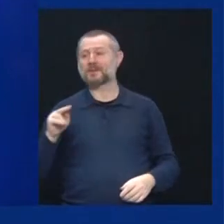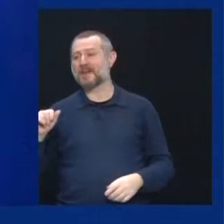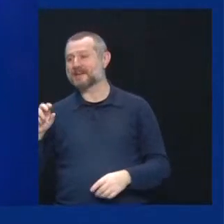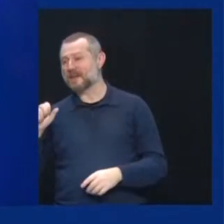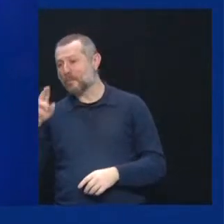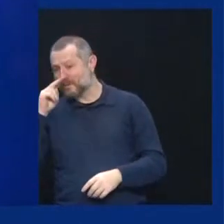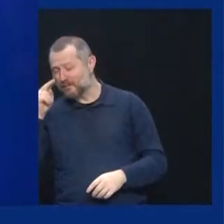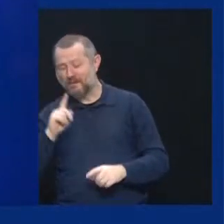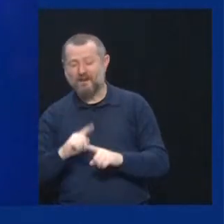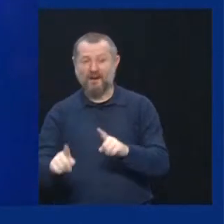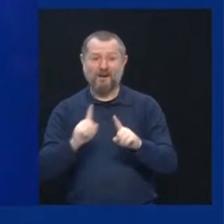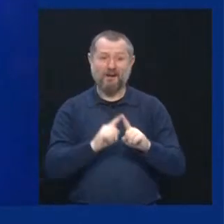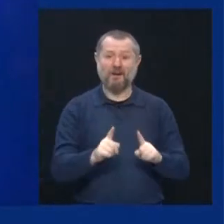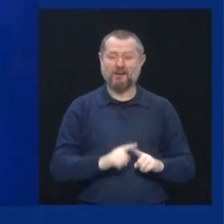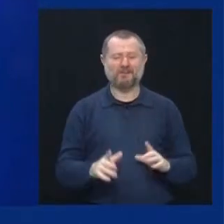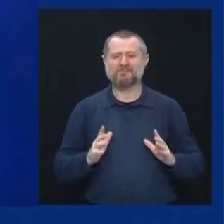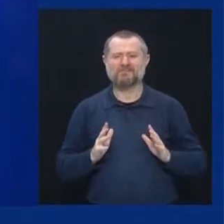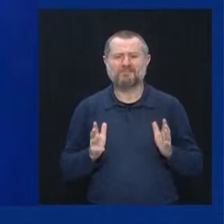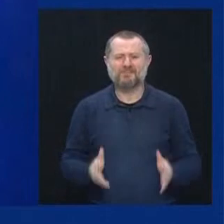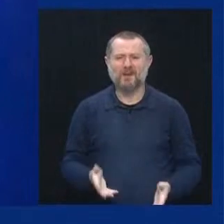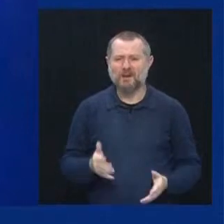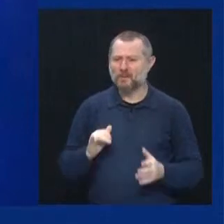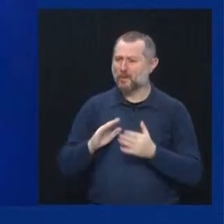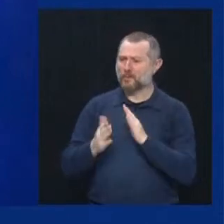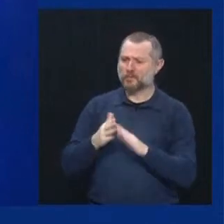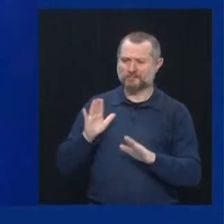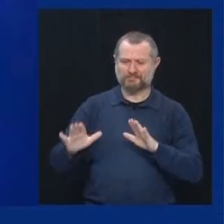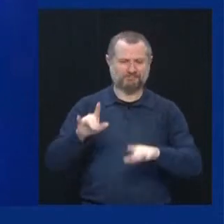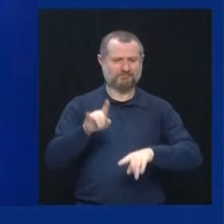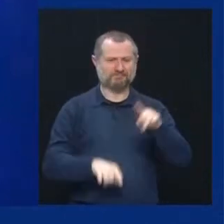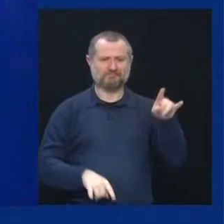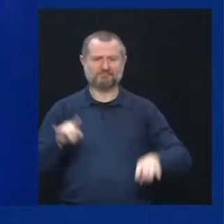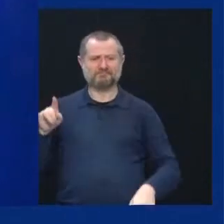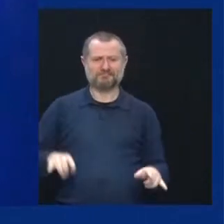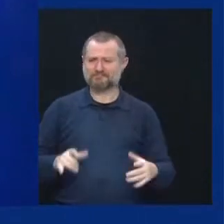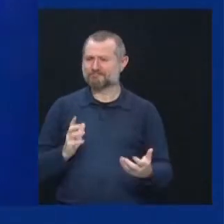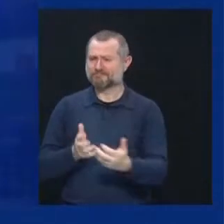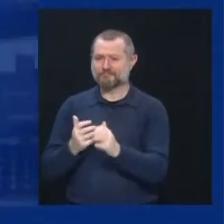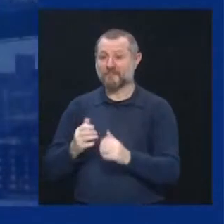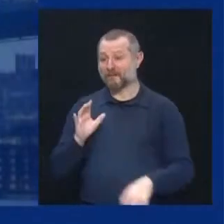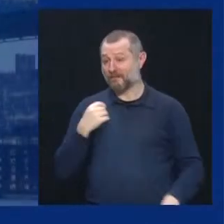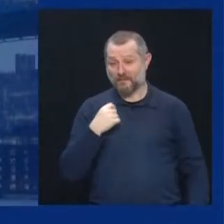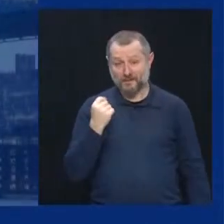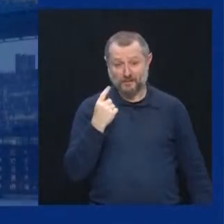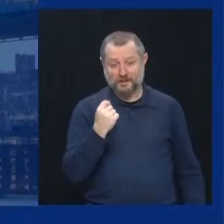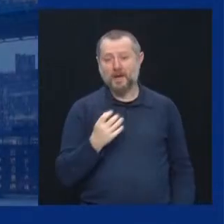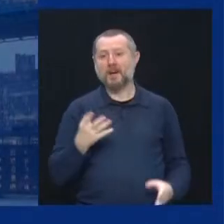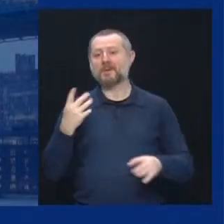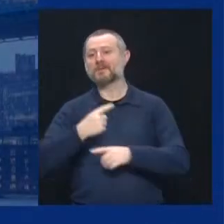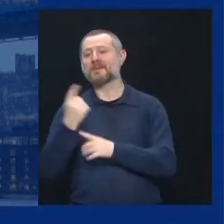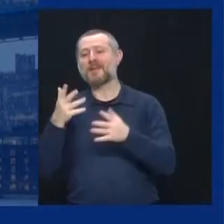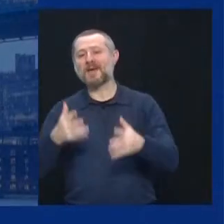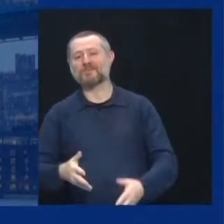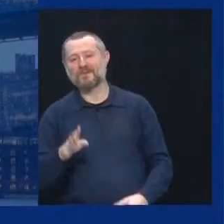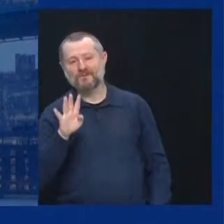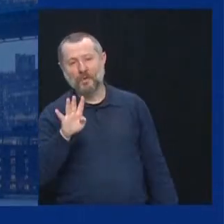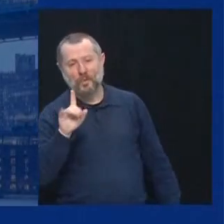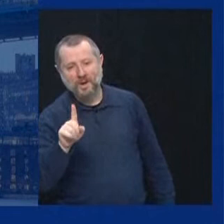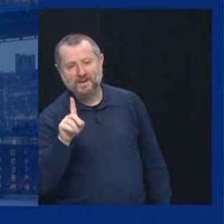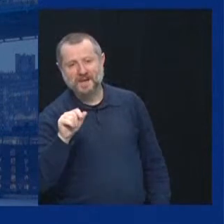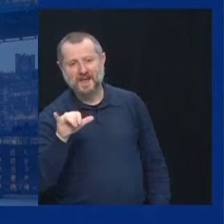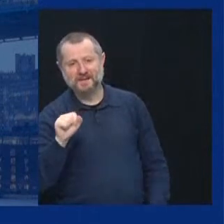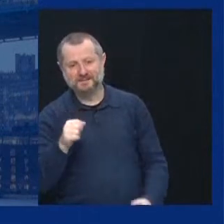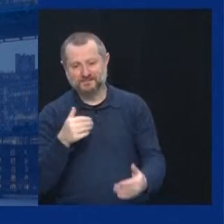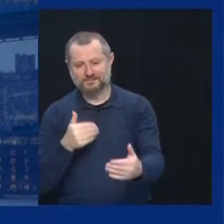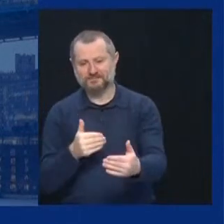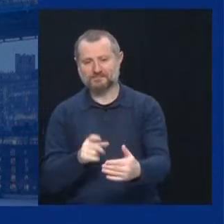Fine. Different communities, different decisions. But it's 41 days away, and 41 days moves very